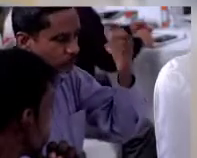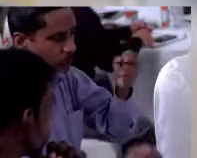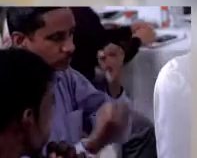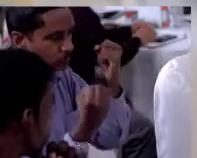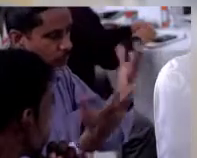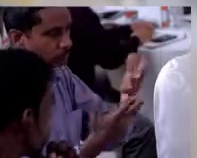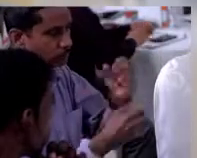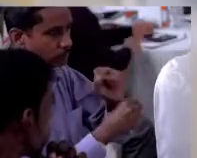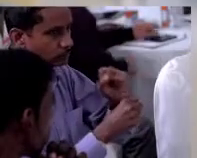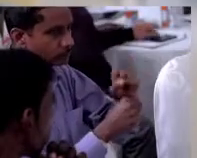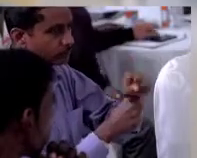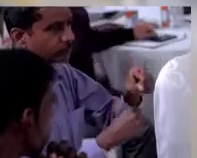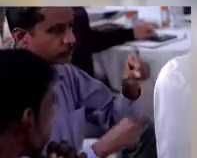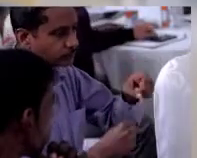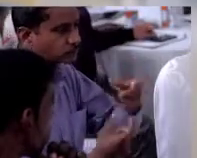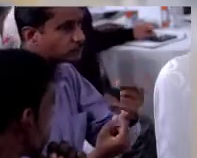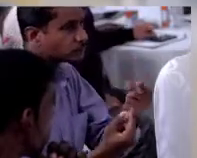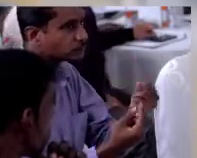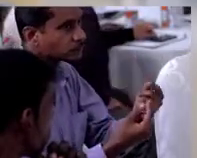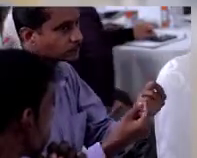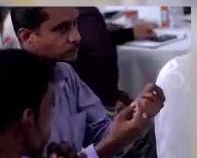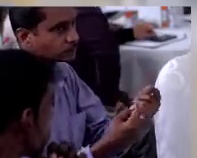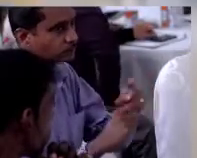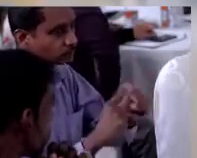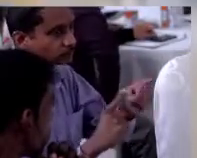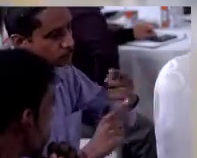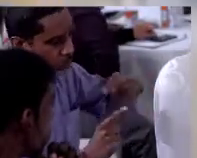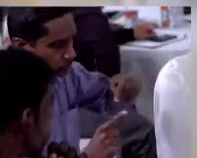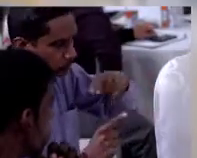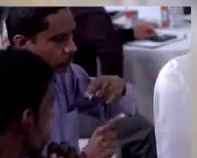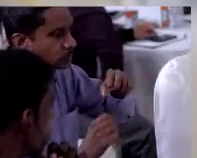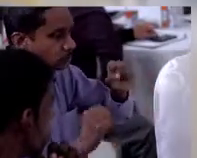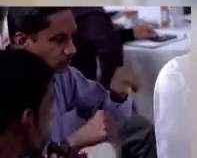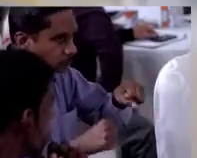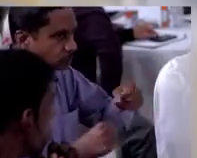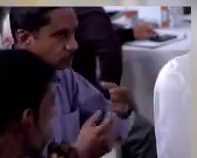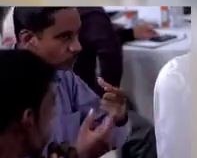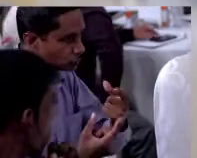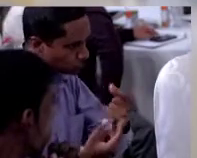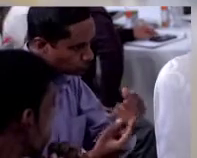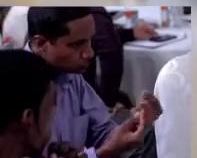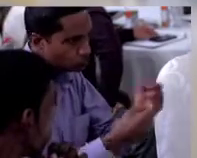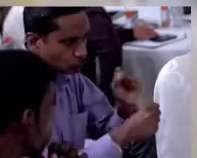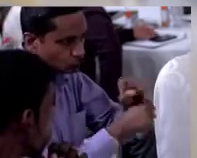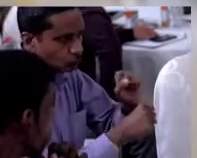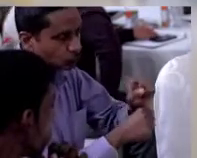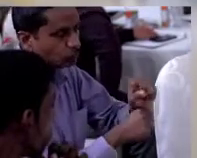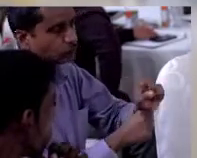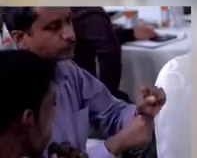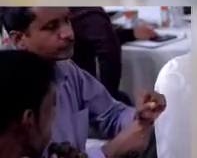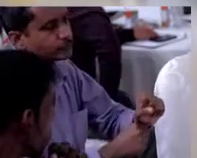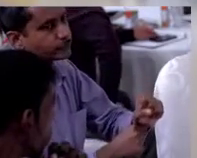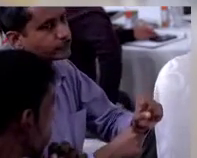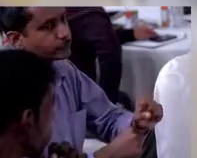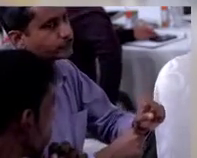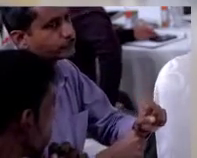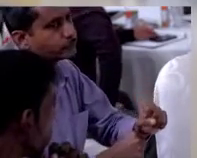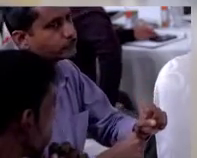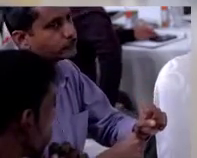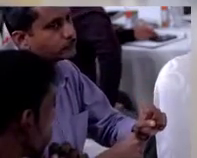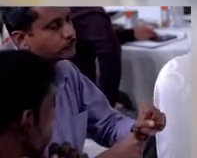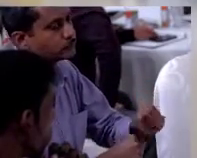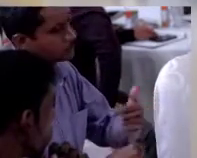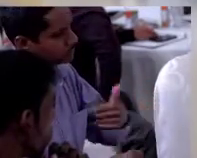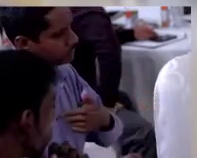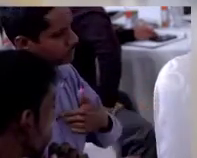work to be done, but we could do it. We can do it. Just, you know, and